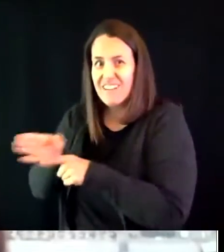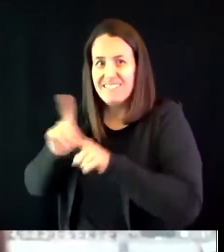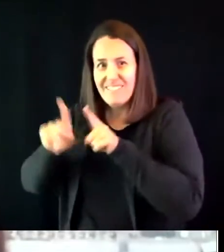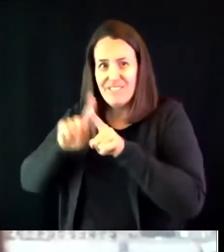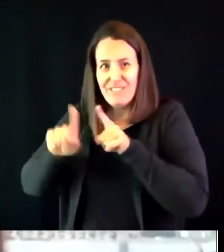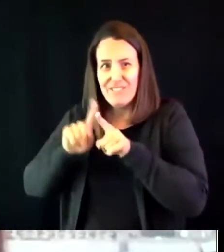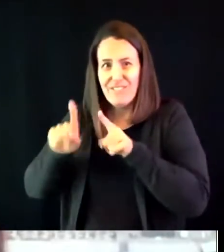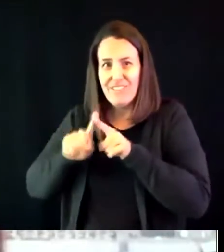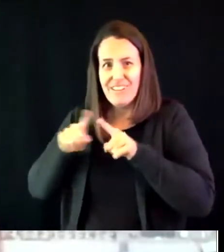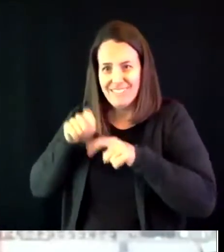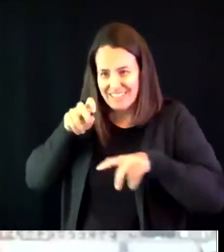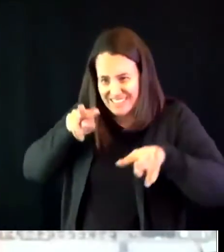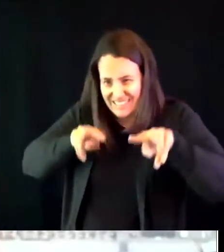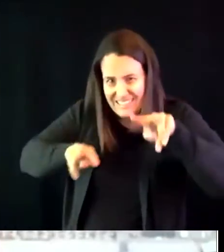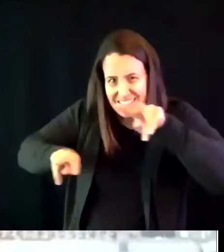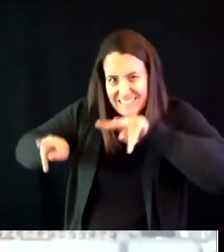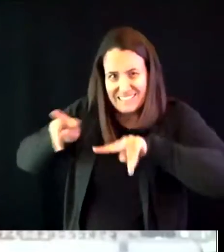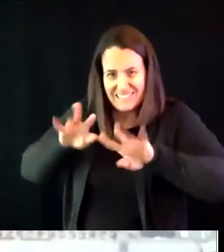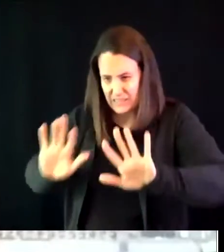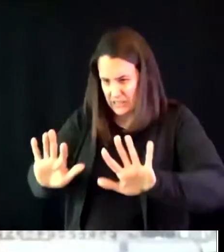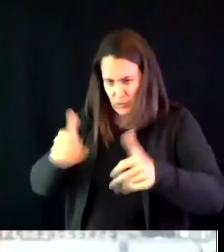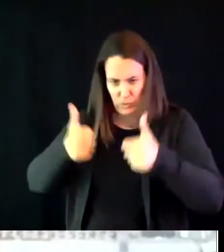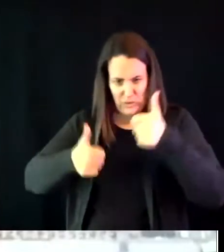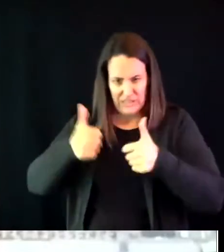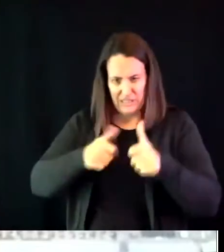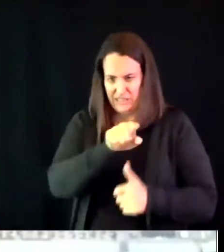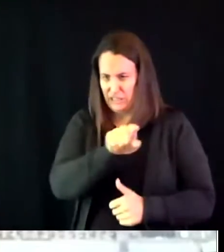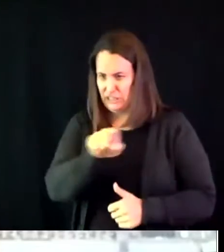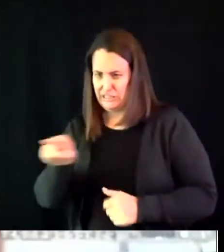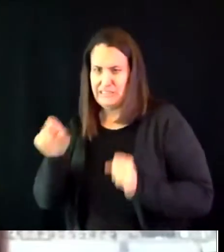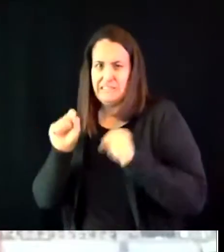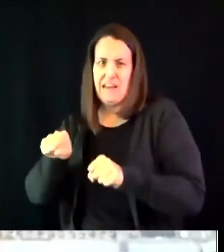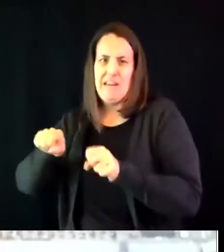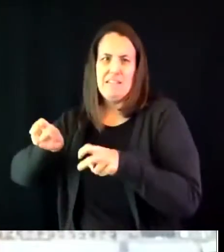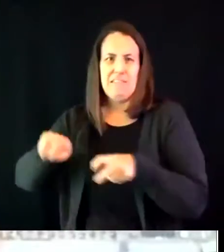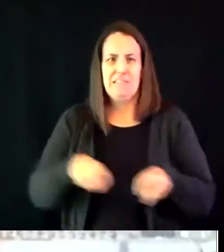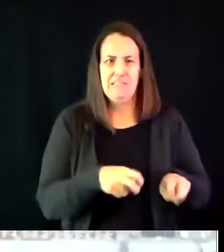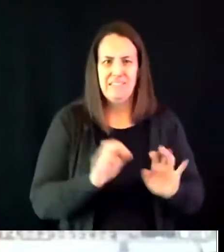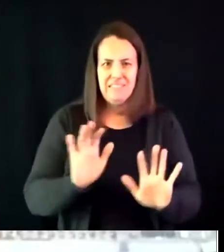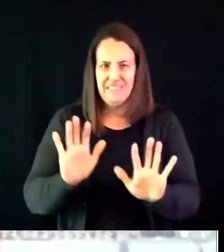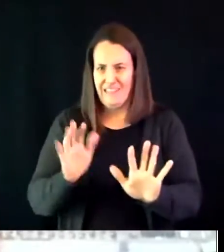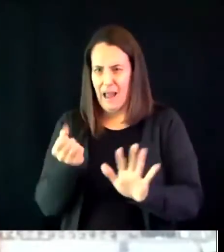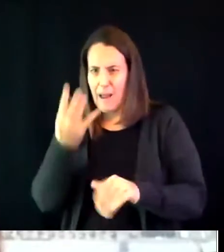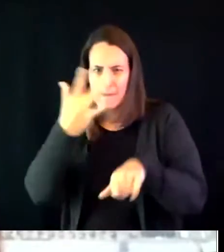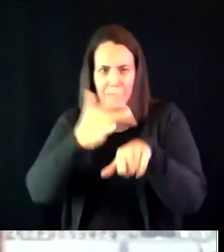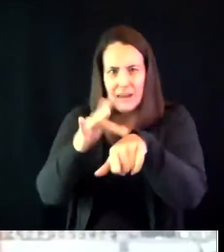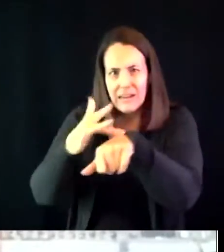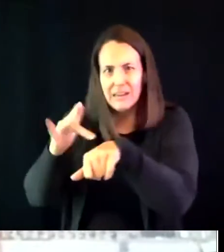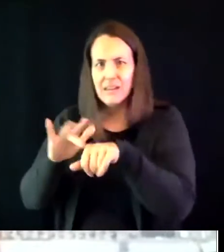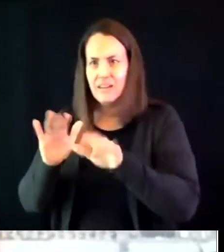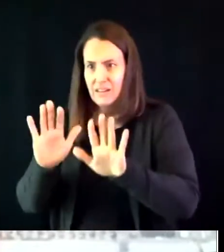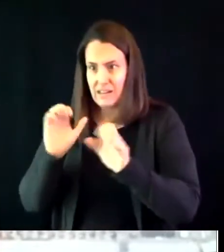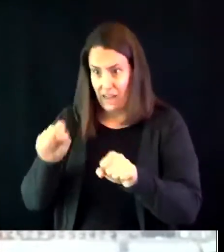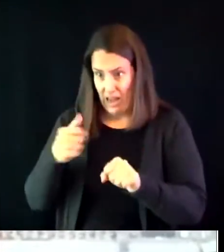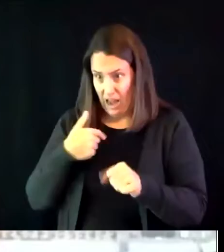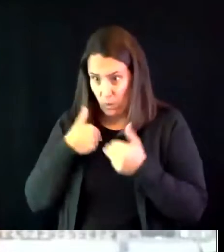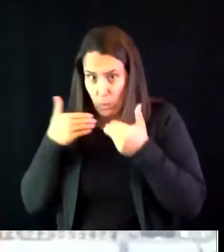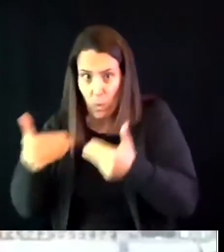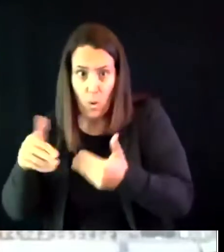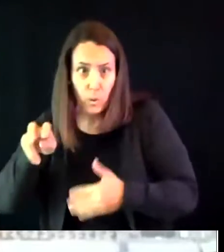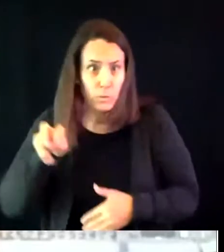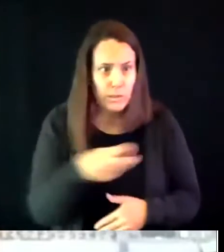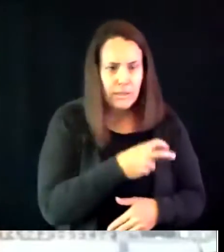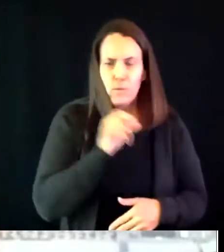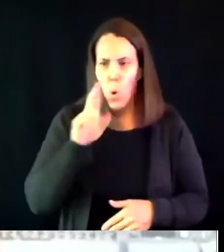beds they will have available to care for people in their community. That also includes the COVID-19